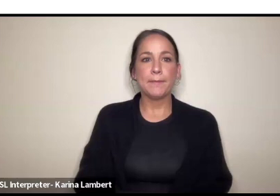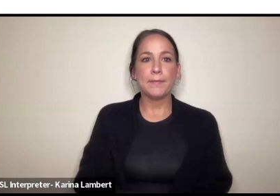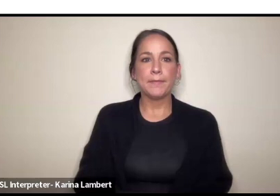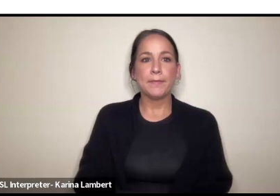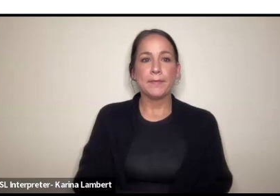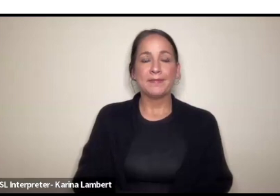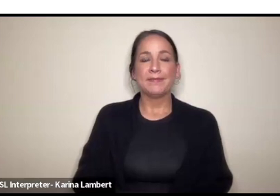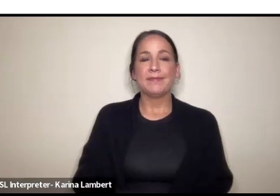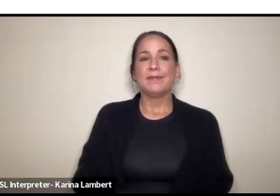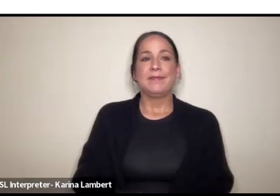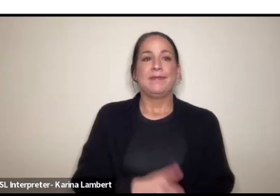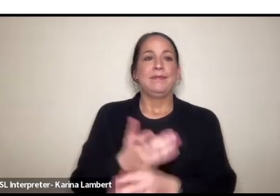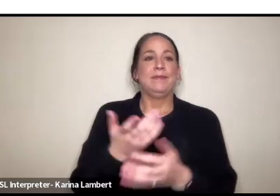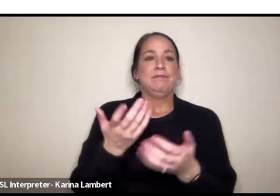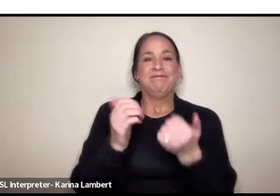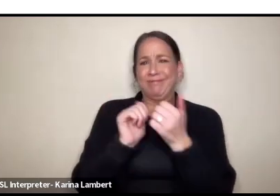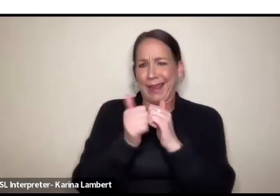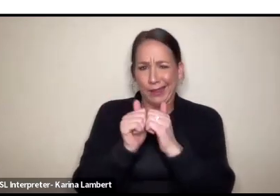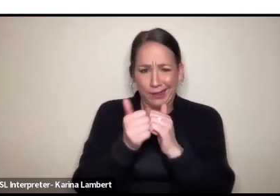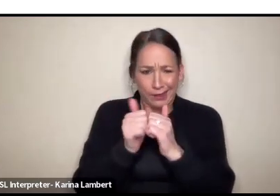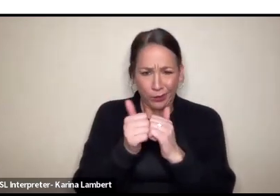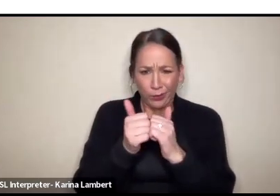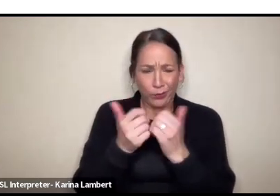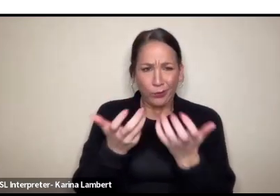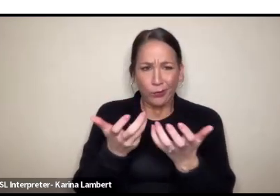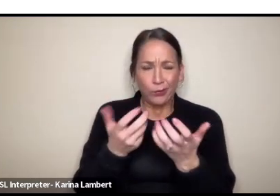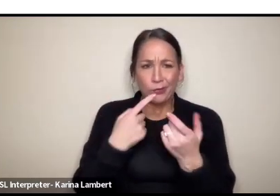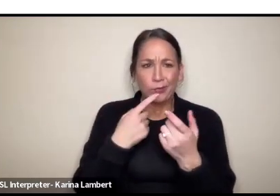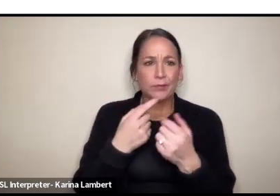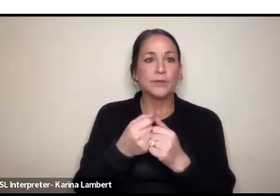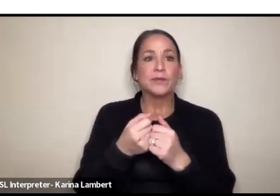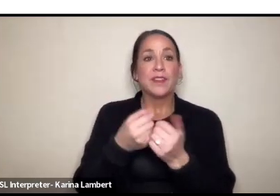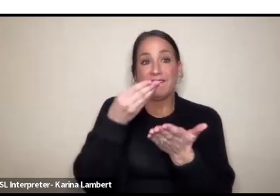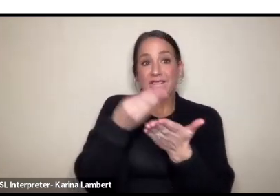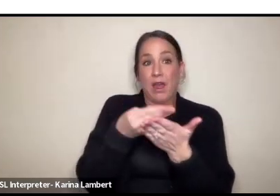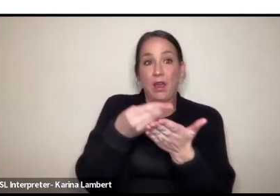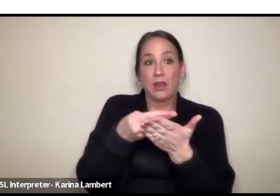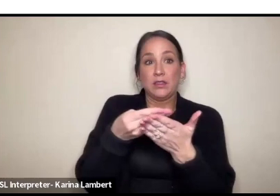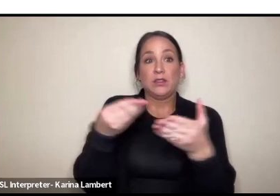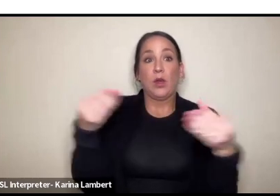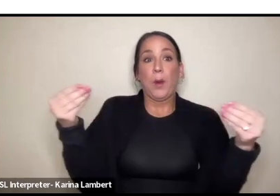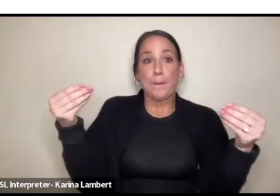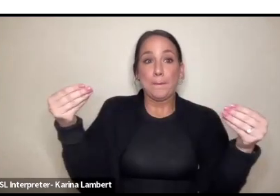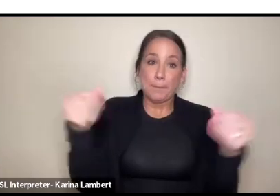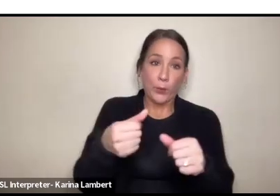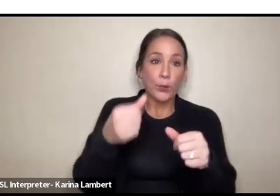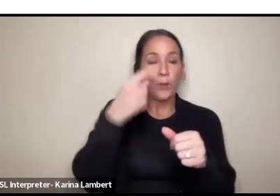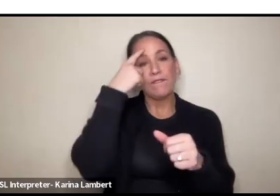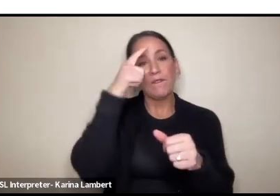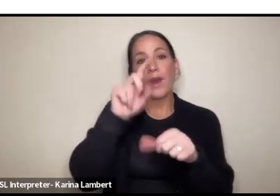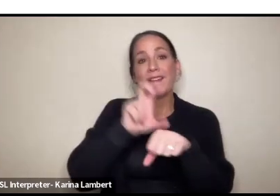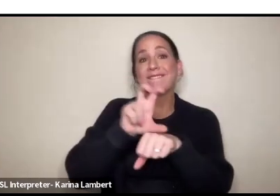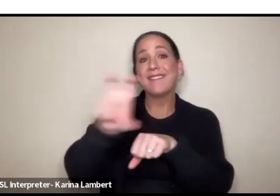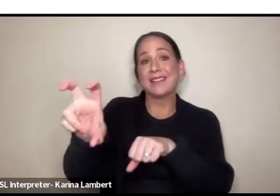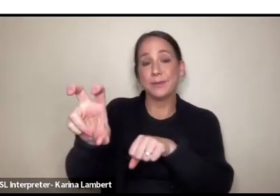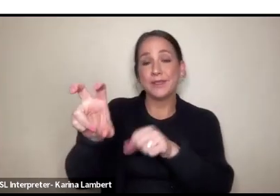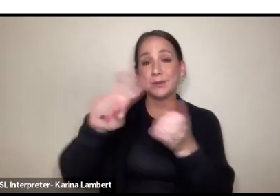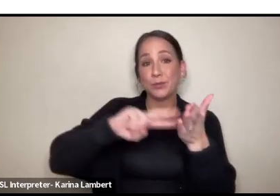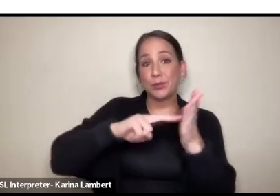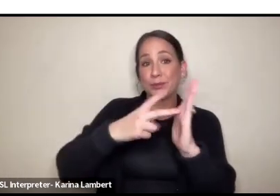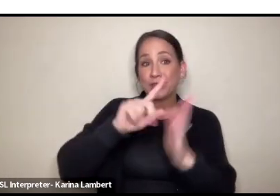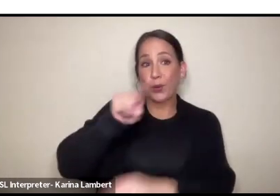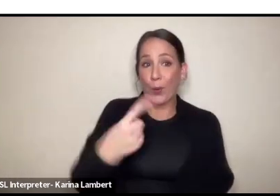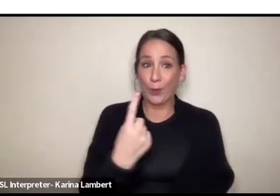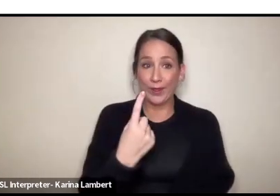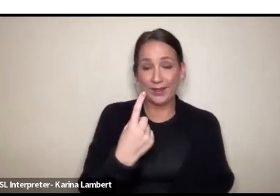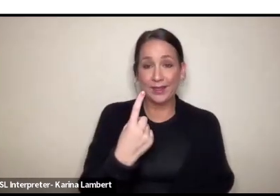So how does it work? So funds are pooled for investment purposes only. The nonprofit, and I need